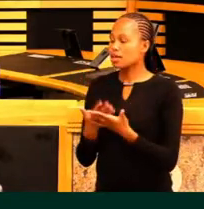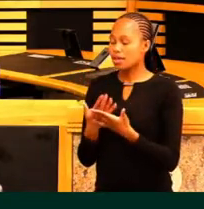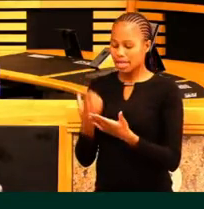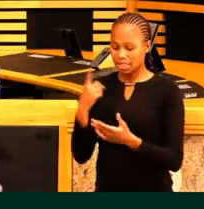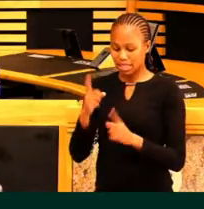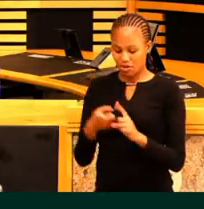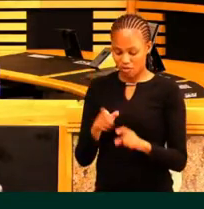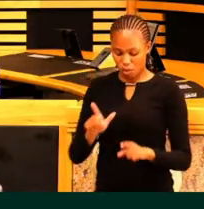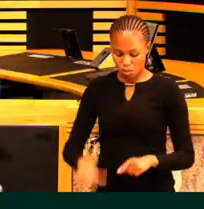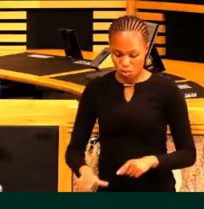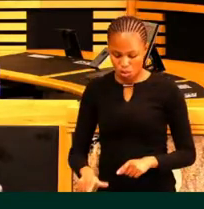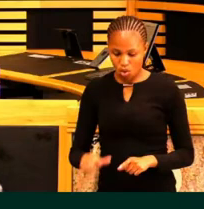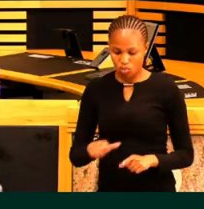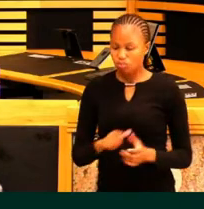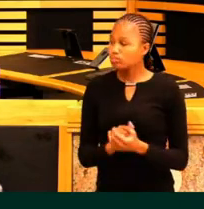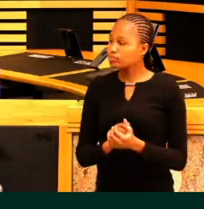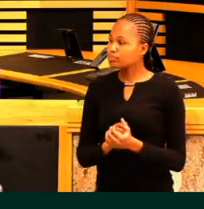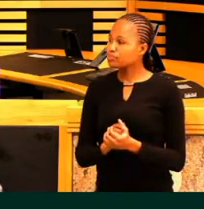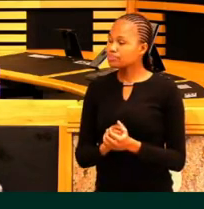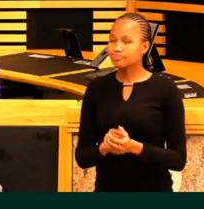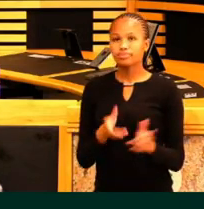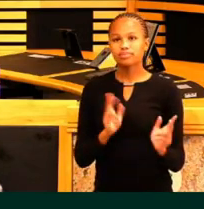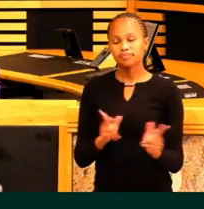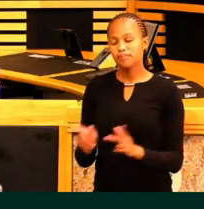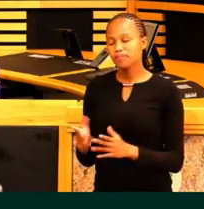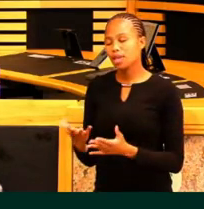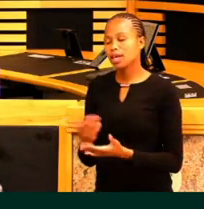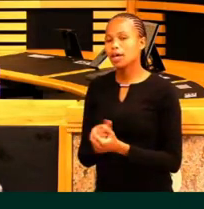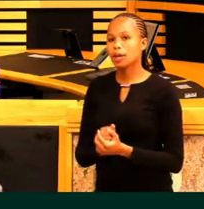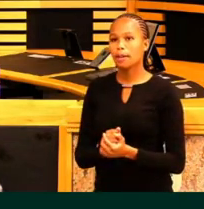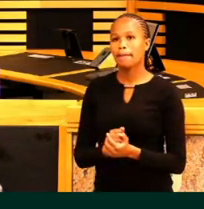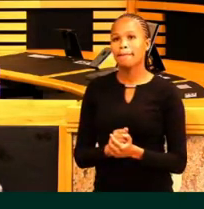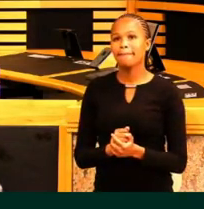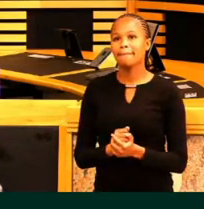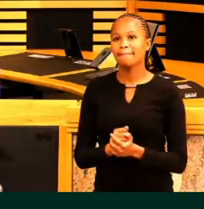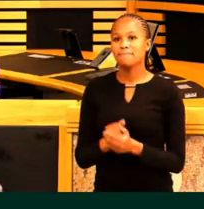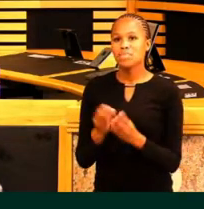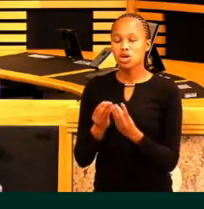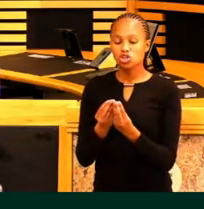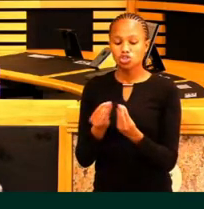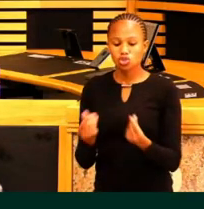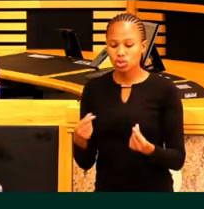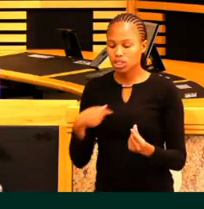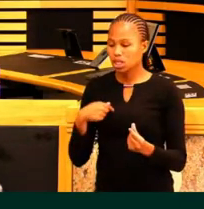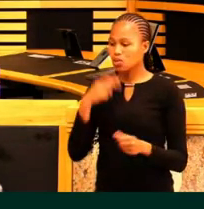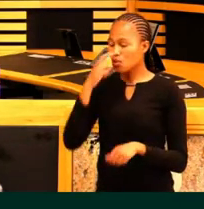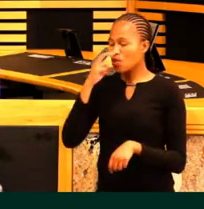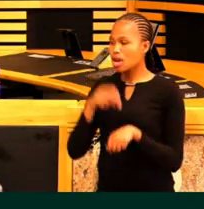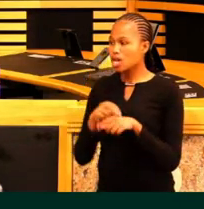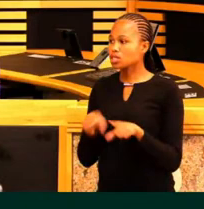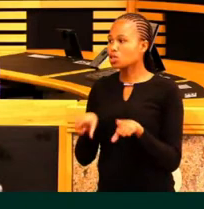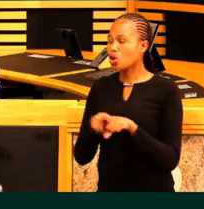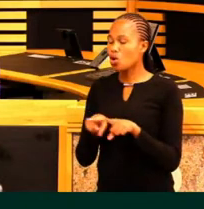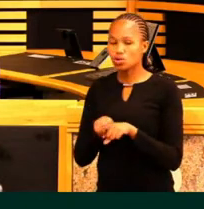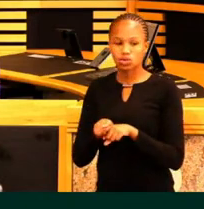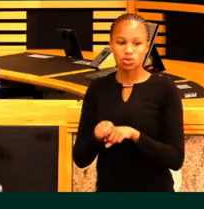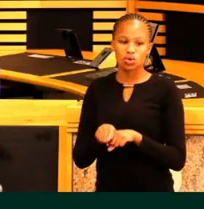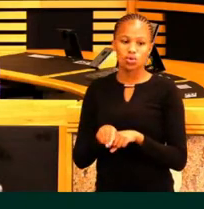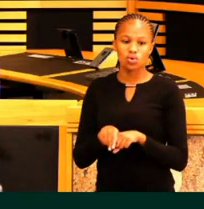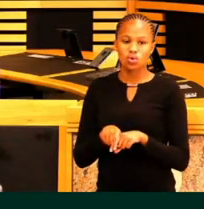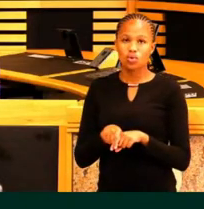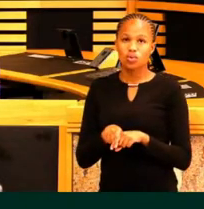scratch again the solutions that we need also is to